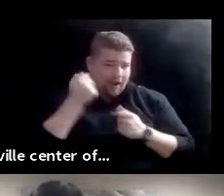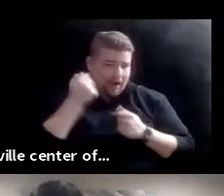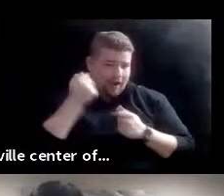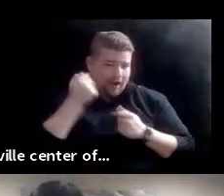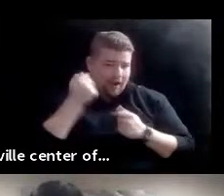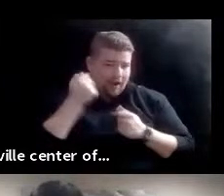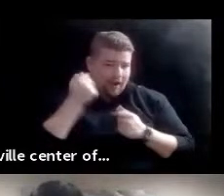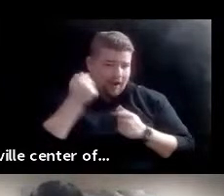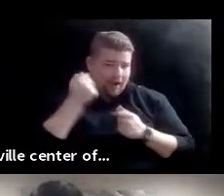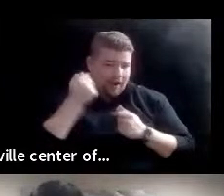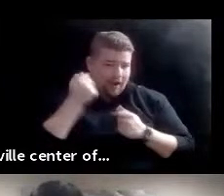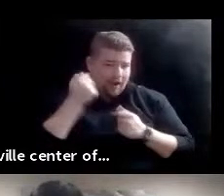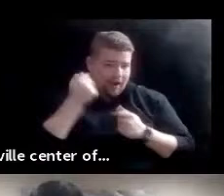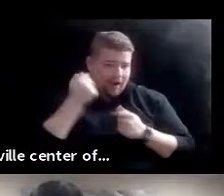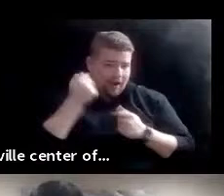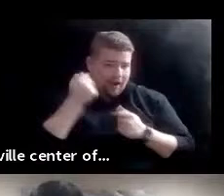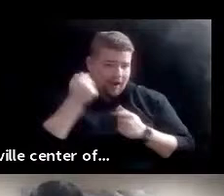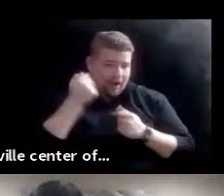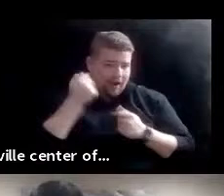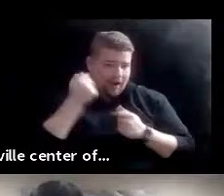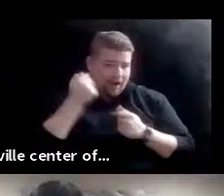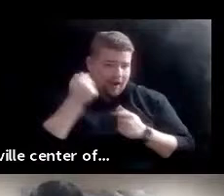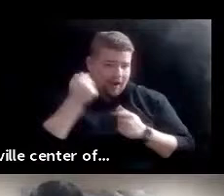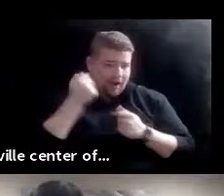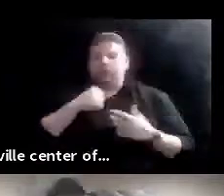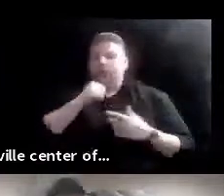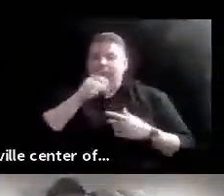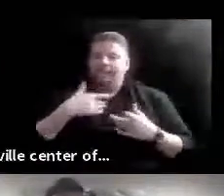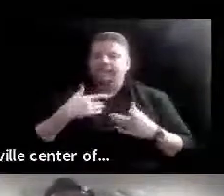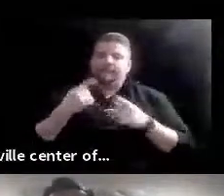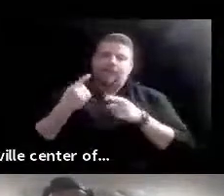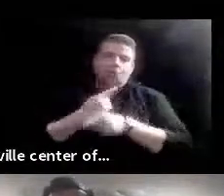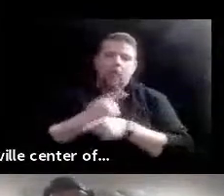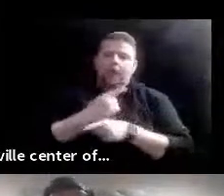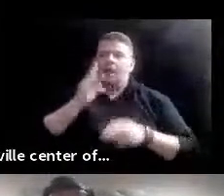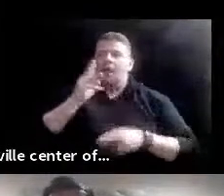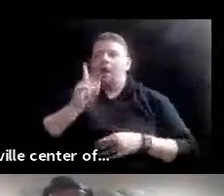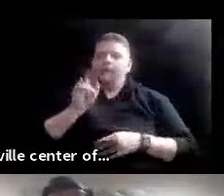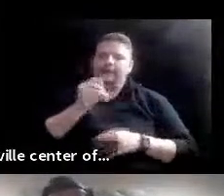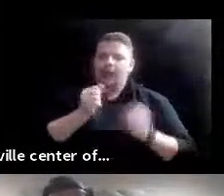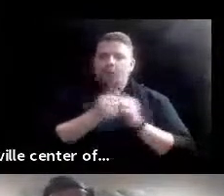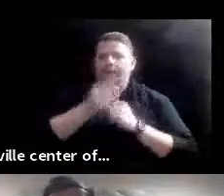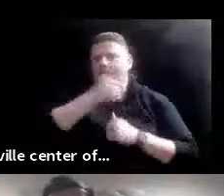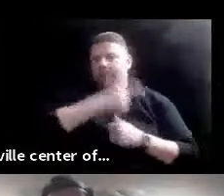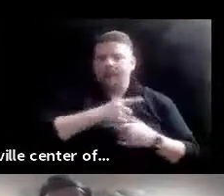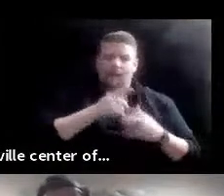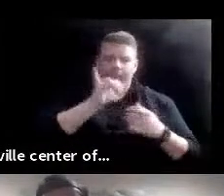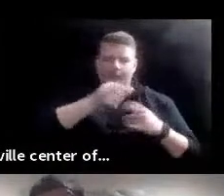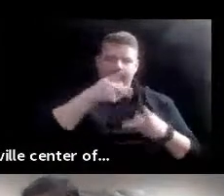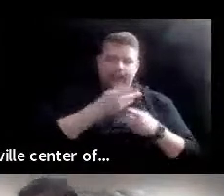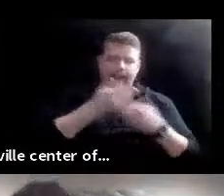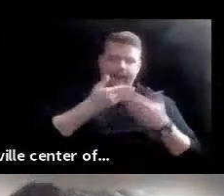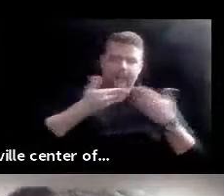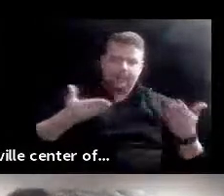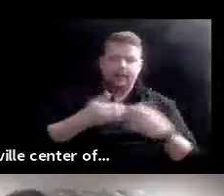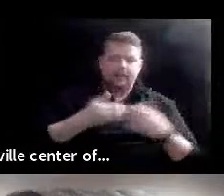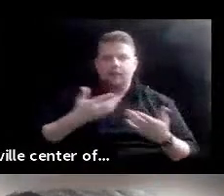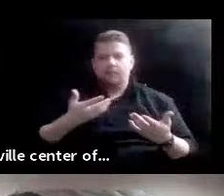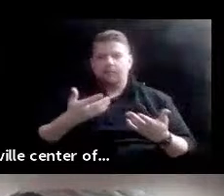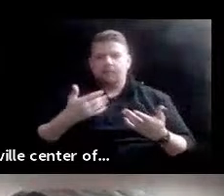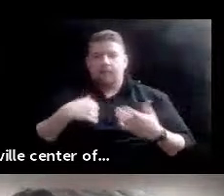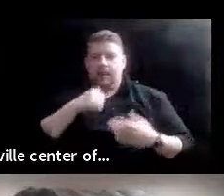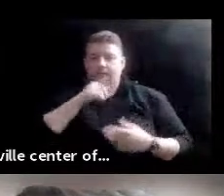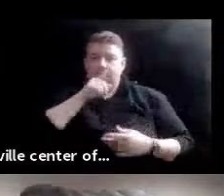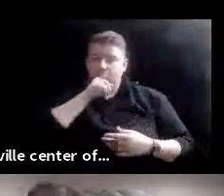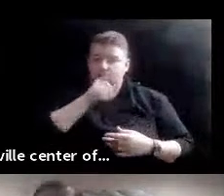No, you know, there's not a regular update of that sort that we have. And so, no, I'm not